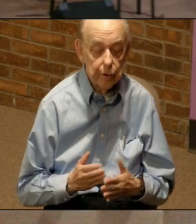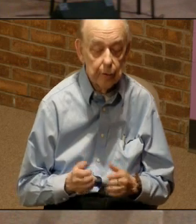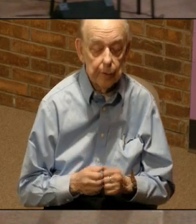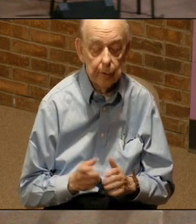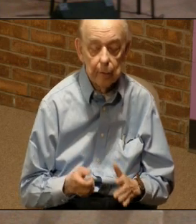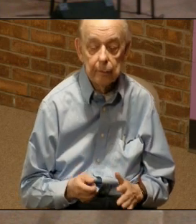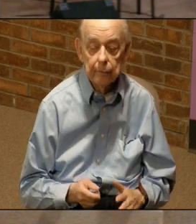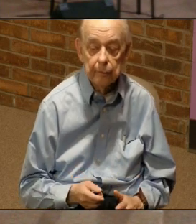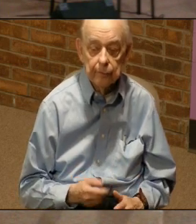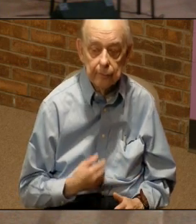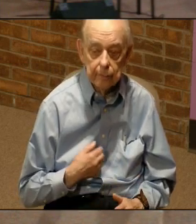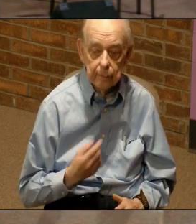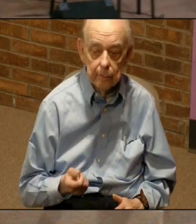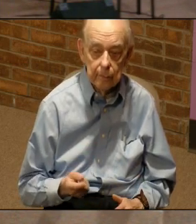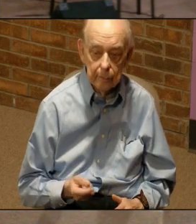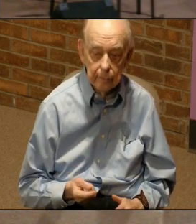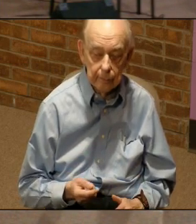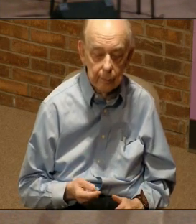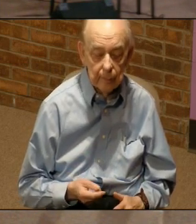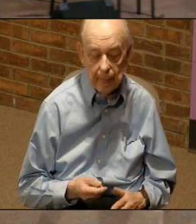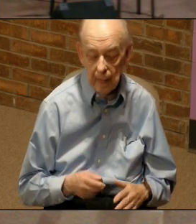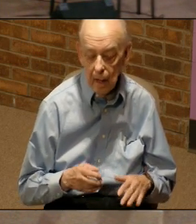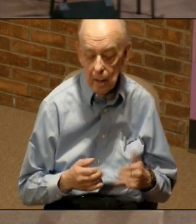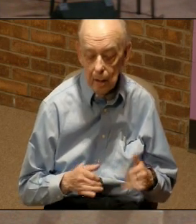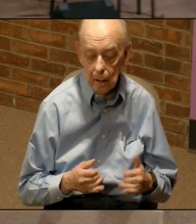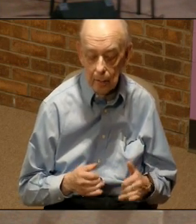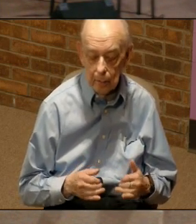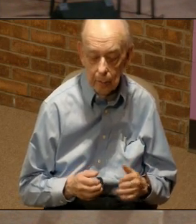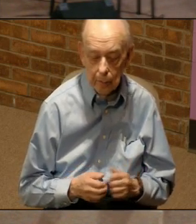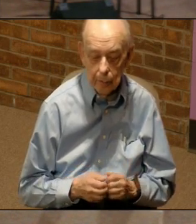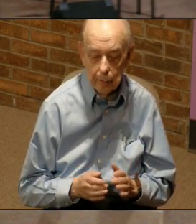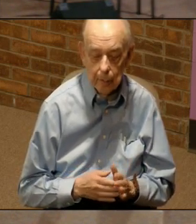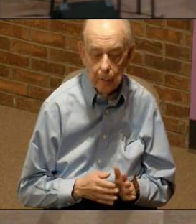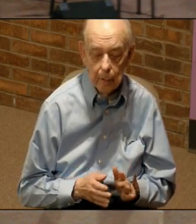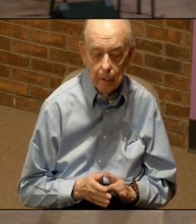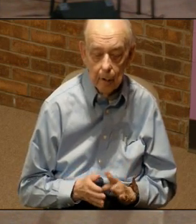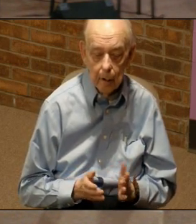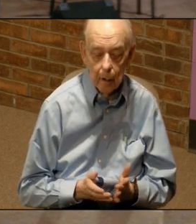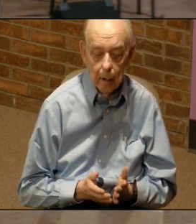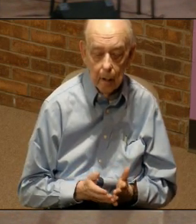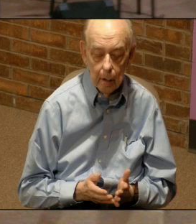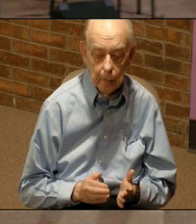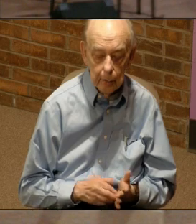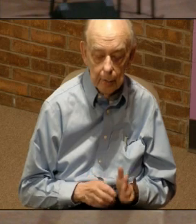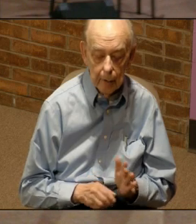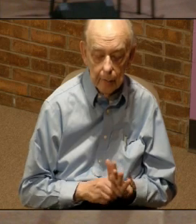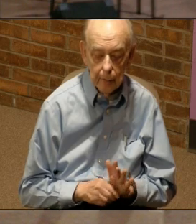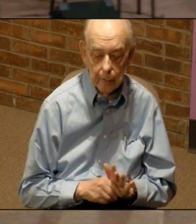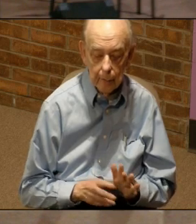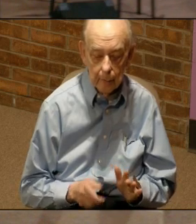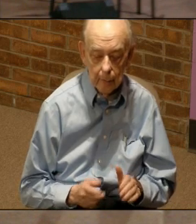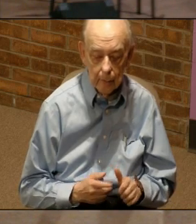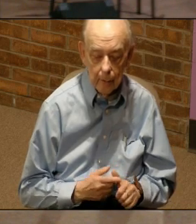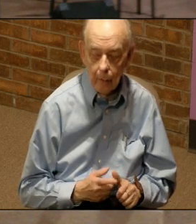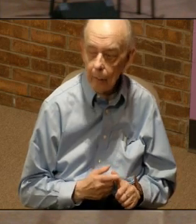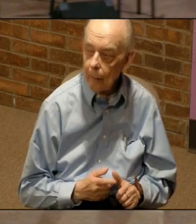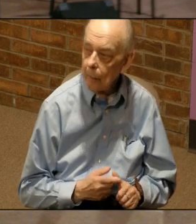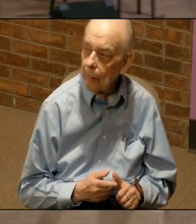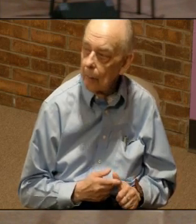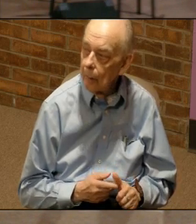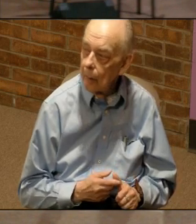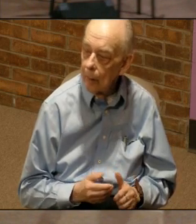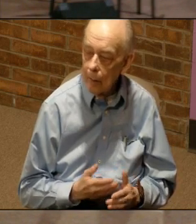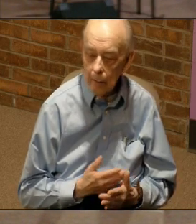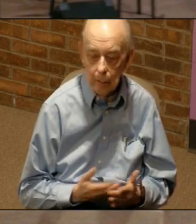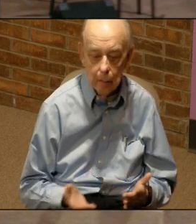And again, I've laid them out kind of in your Bible verses that are there. And the first one is